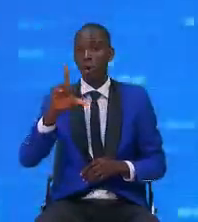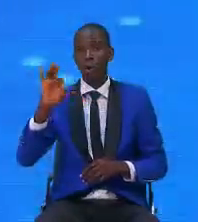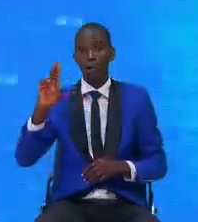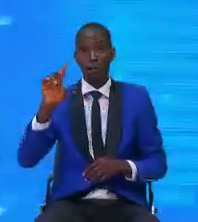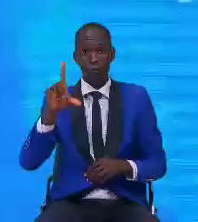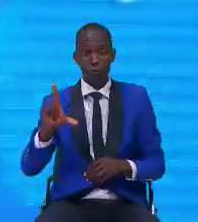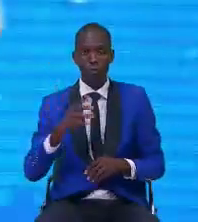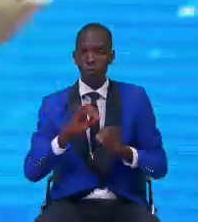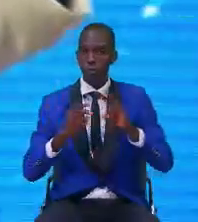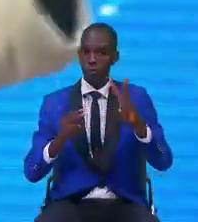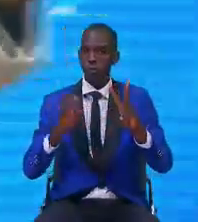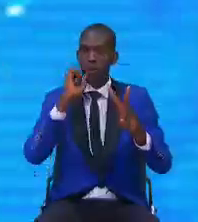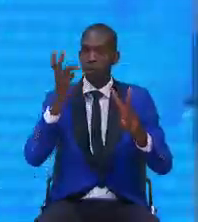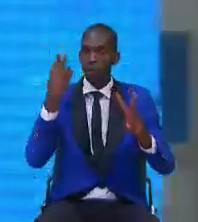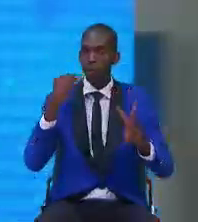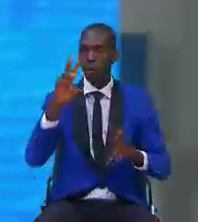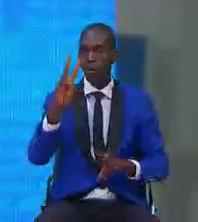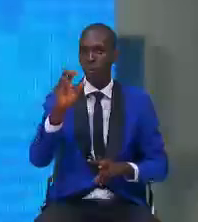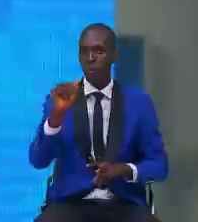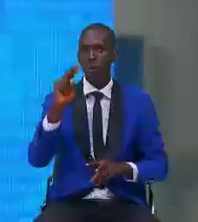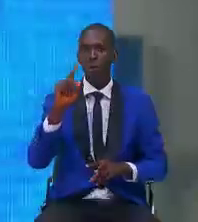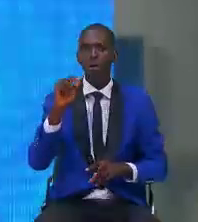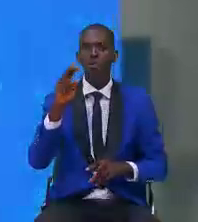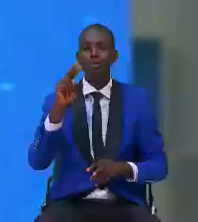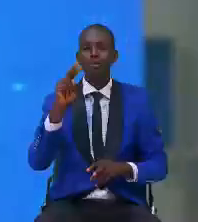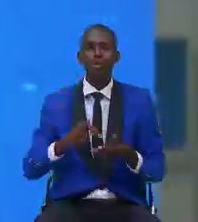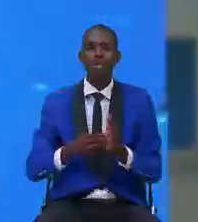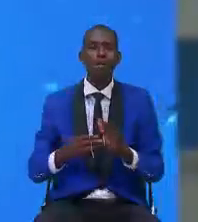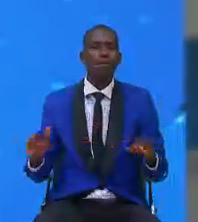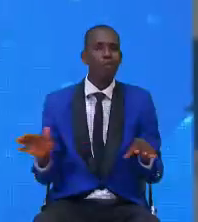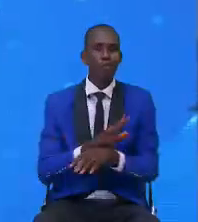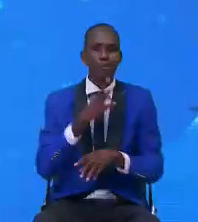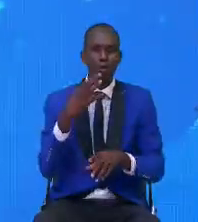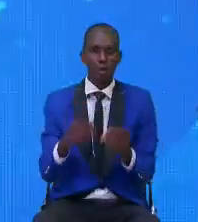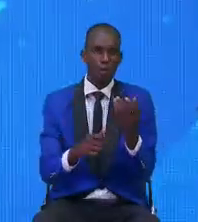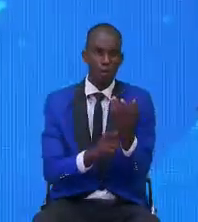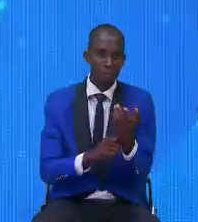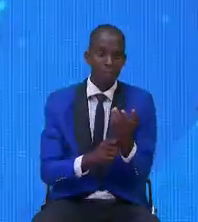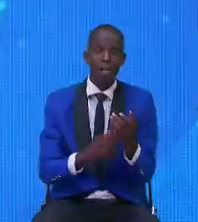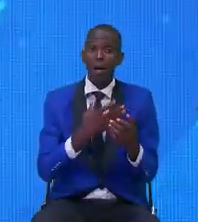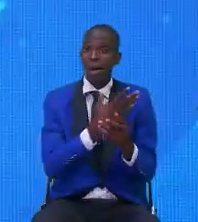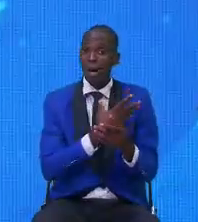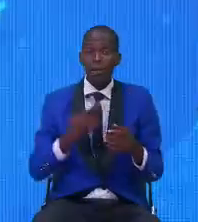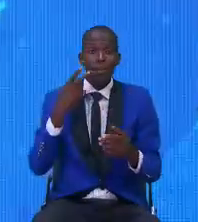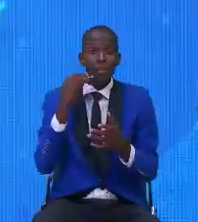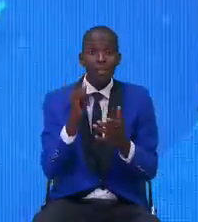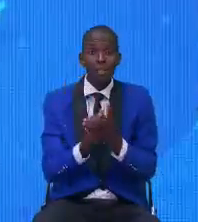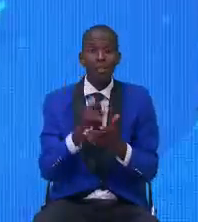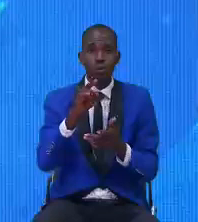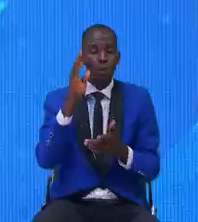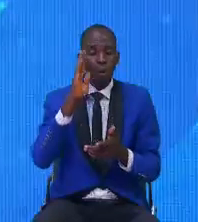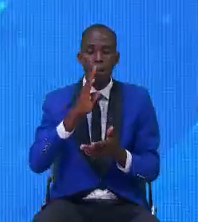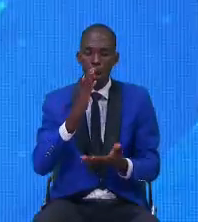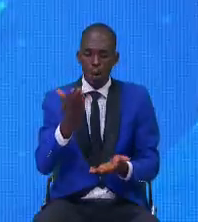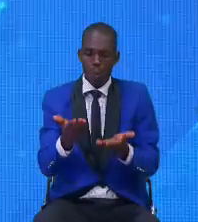your life. As the Lord is going to weigh you by the commandment of God, by the expectations